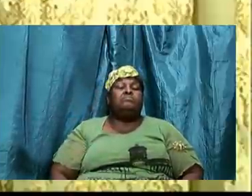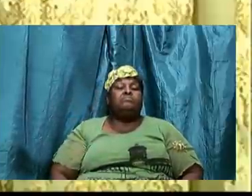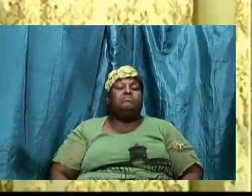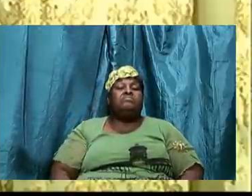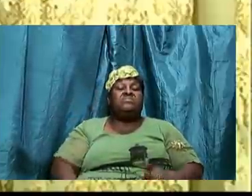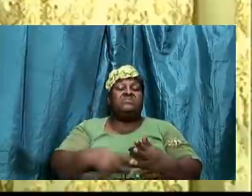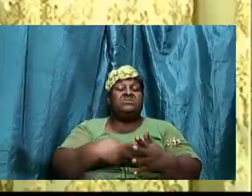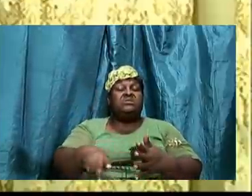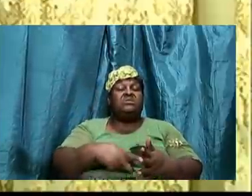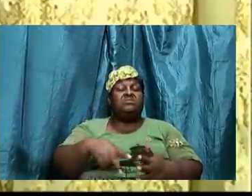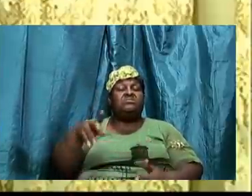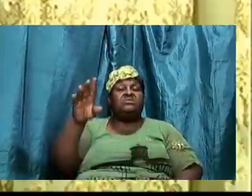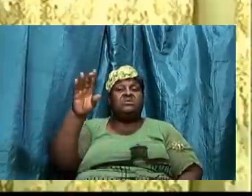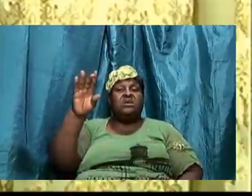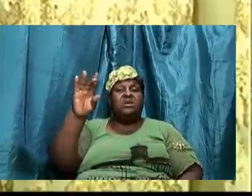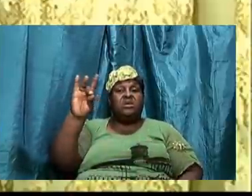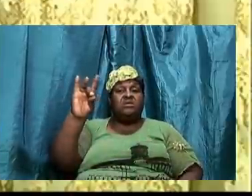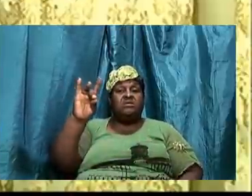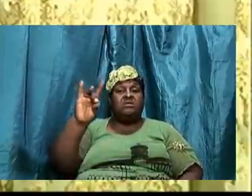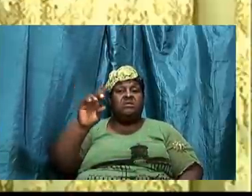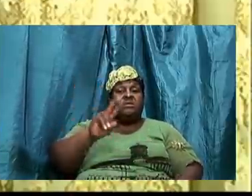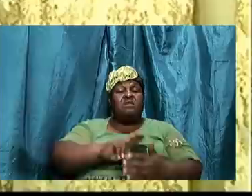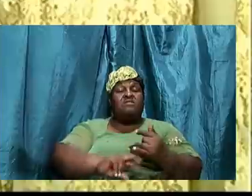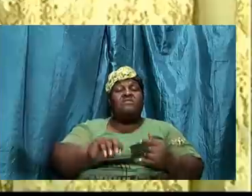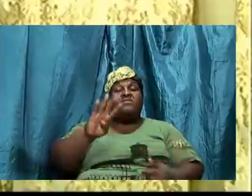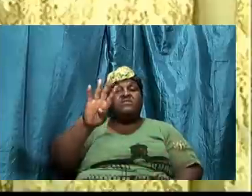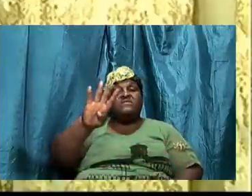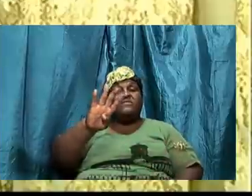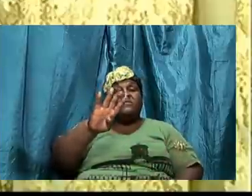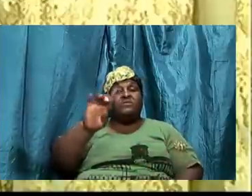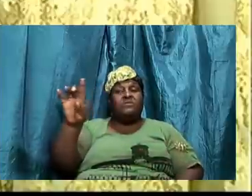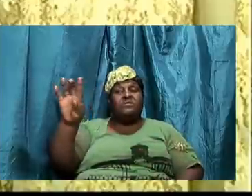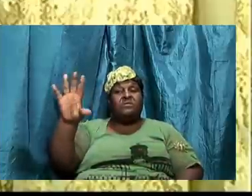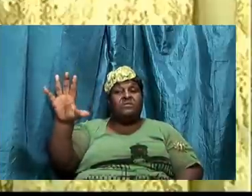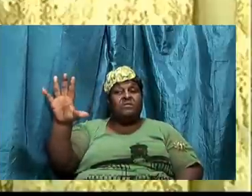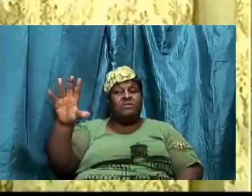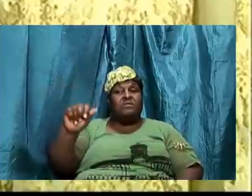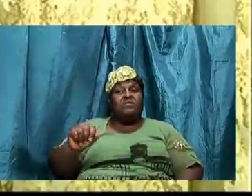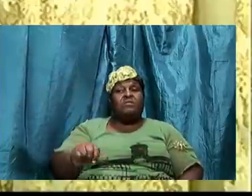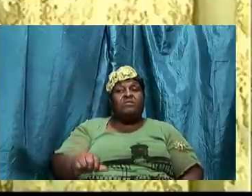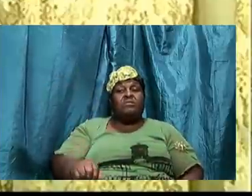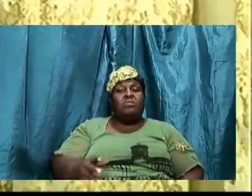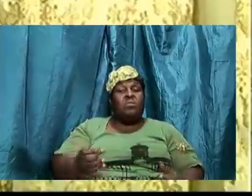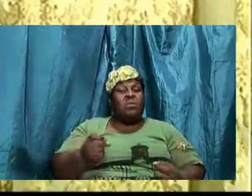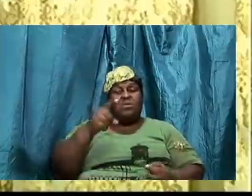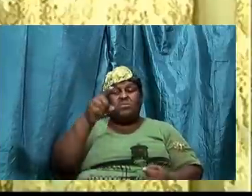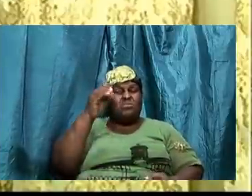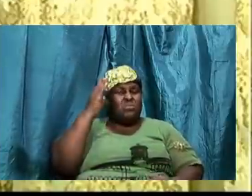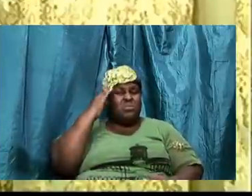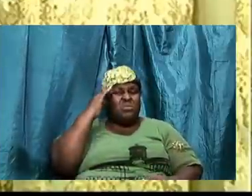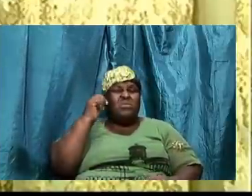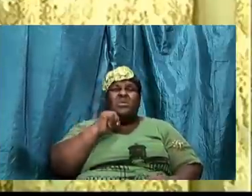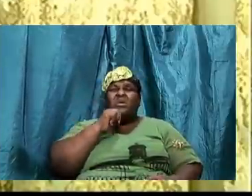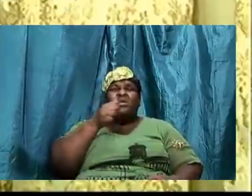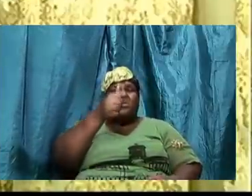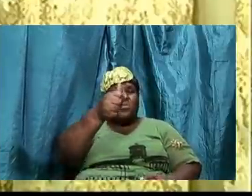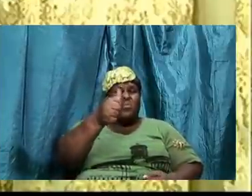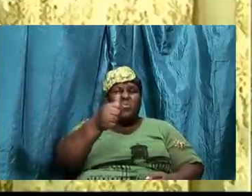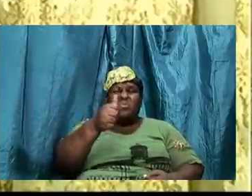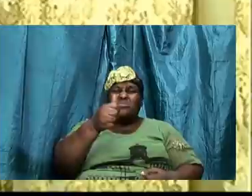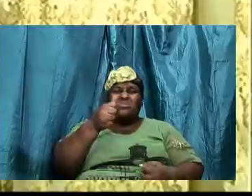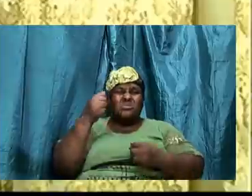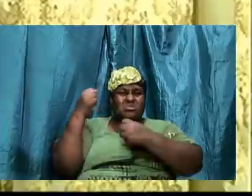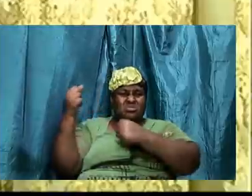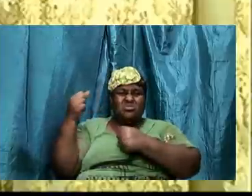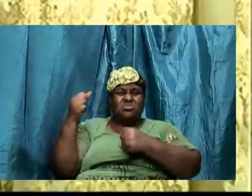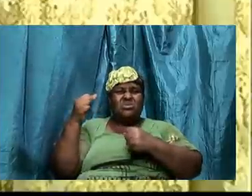5. Because I want you to know, if you think that of your own strength you can stand up with this adversary. No, you can't